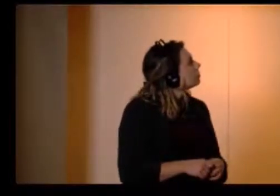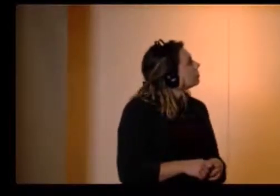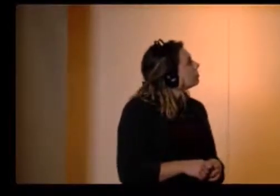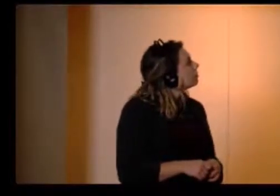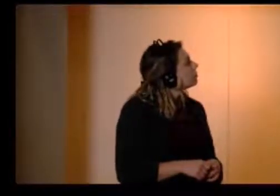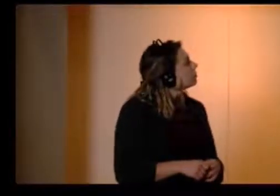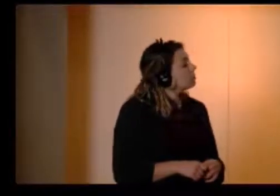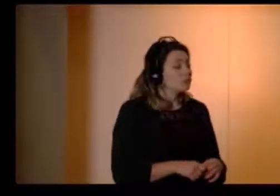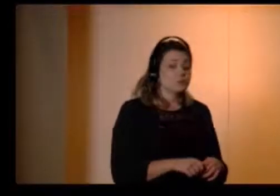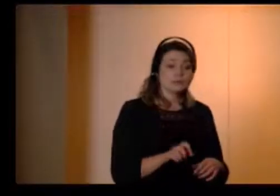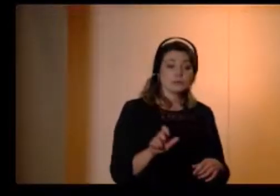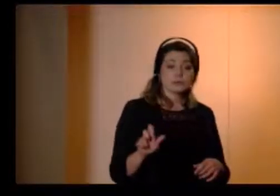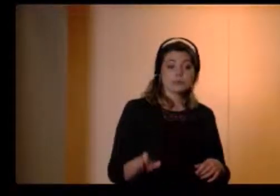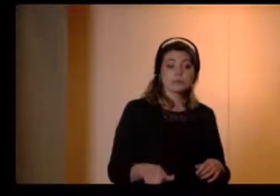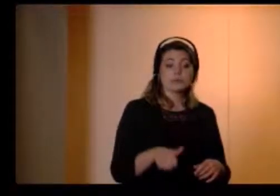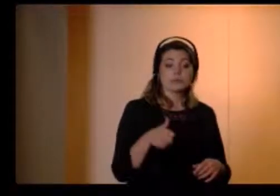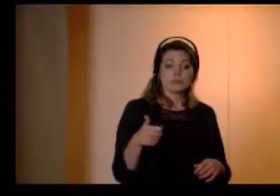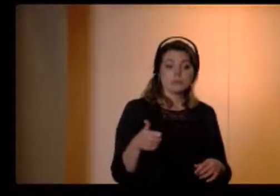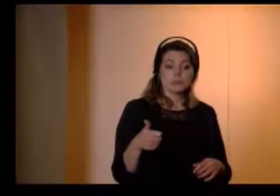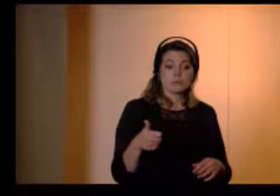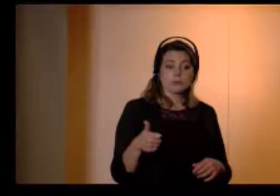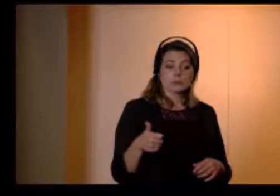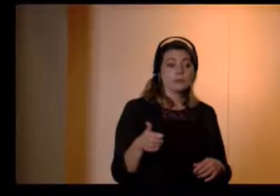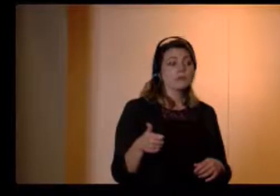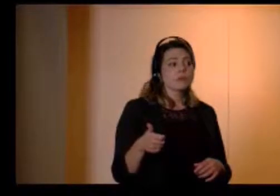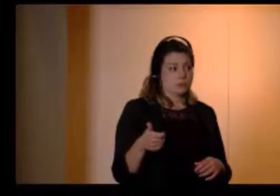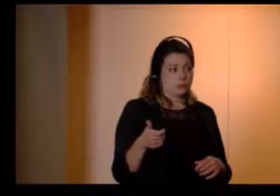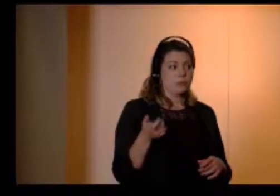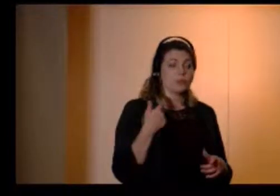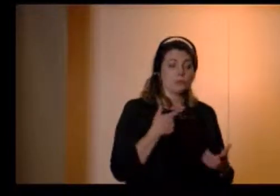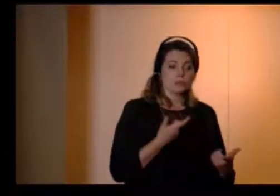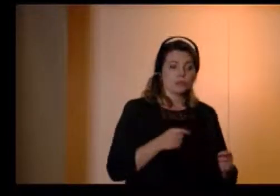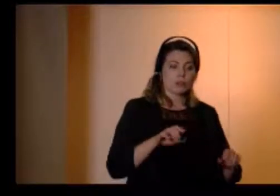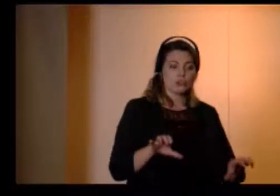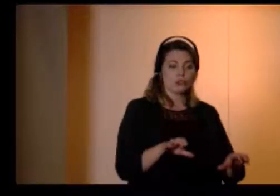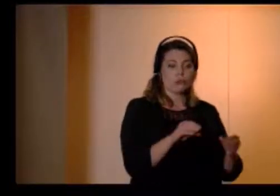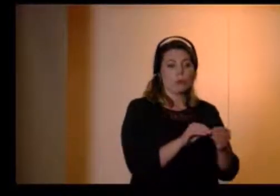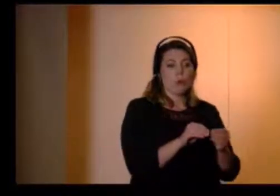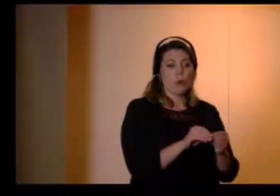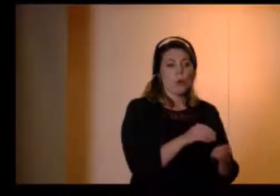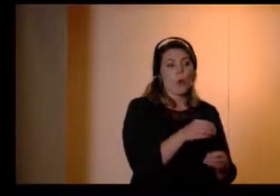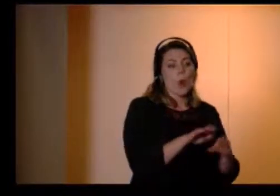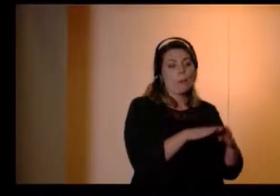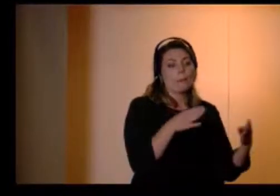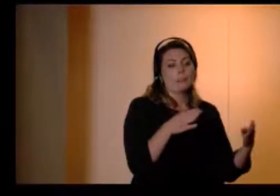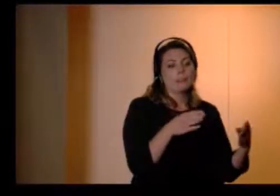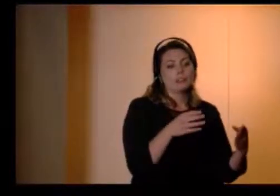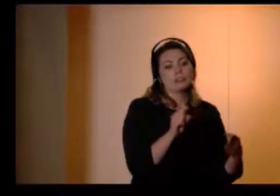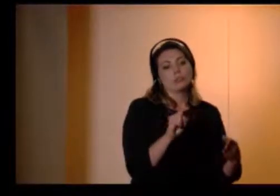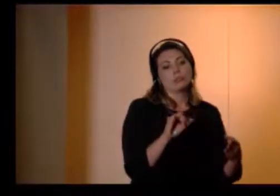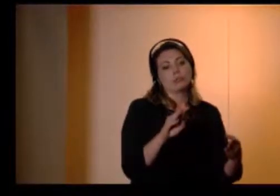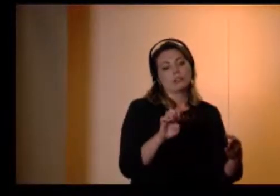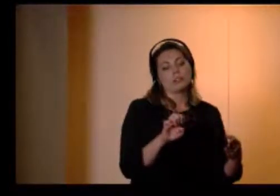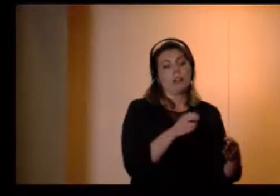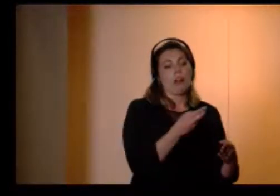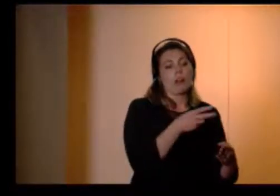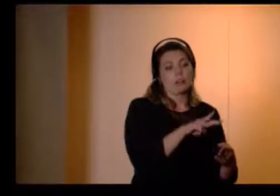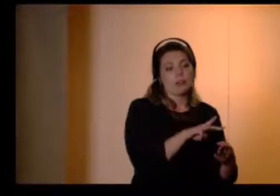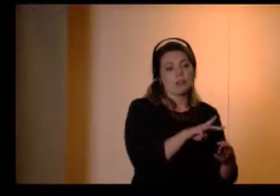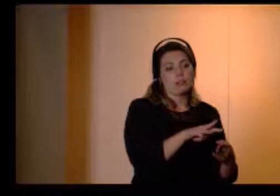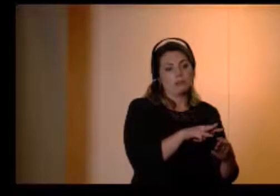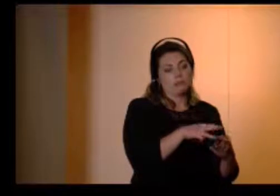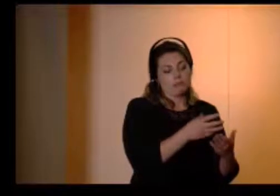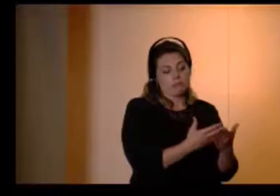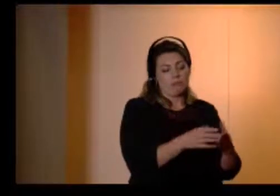And we're also trying to facilitate the open source hardware movement, particularly in relation to laboratory